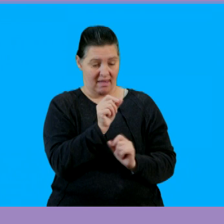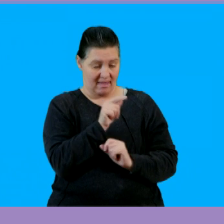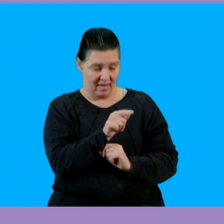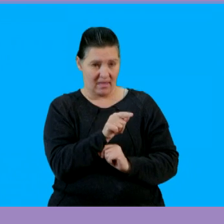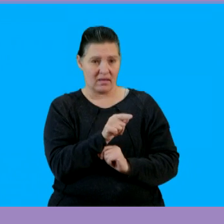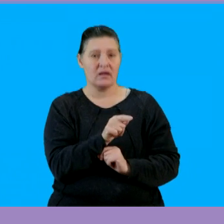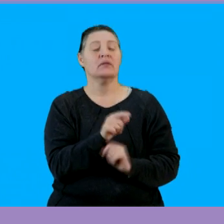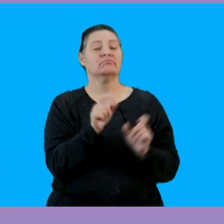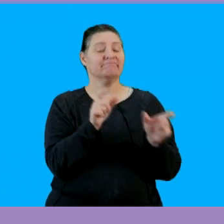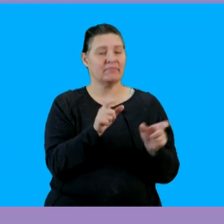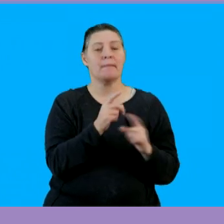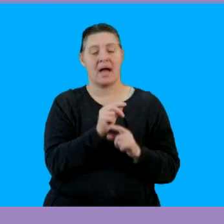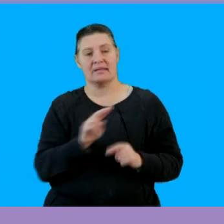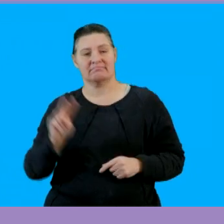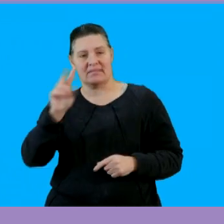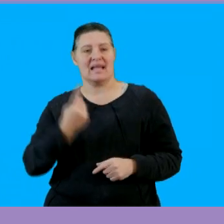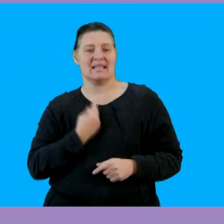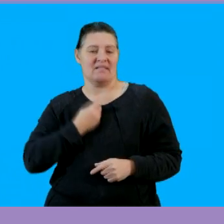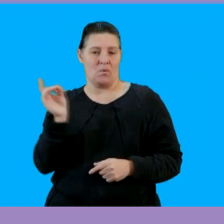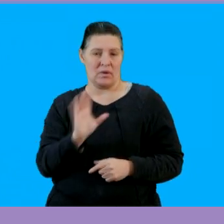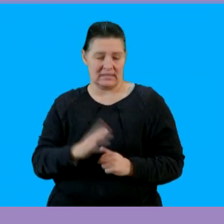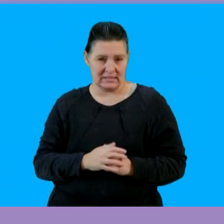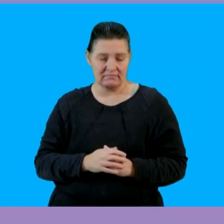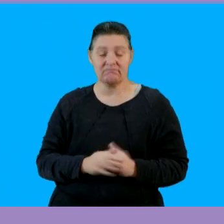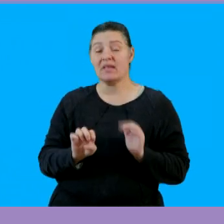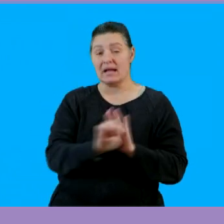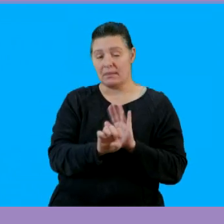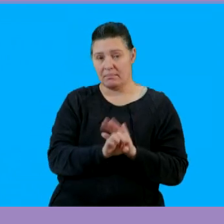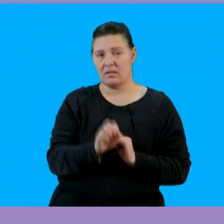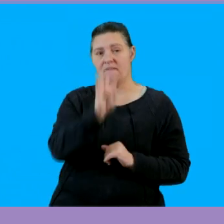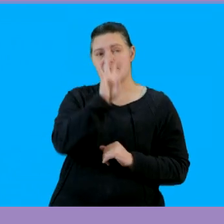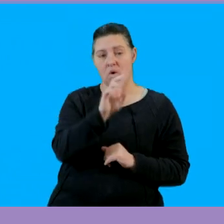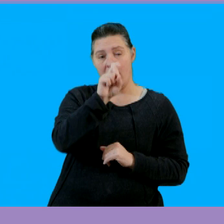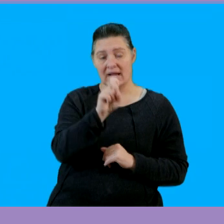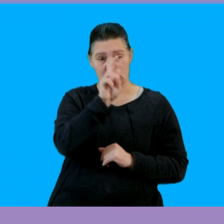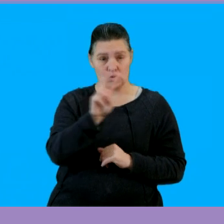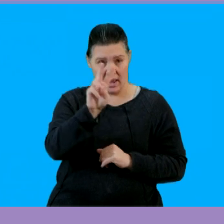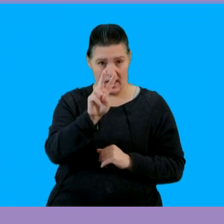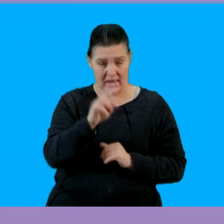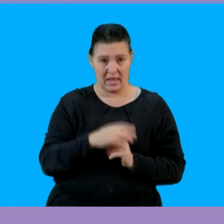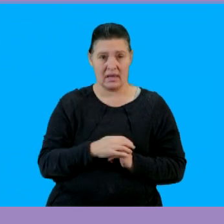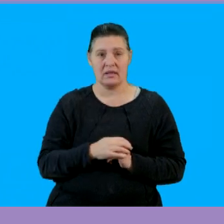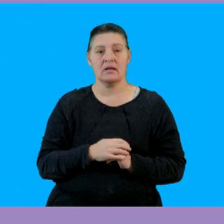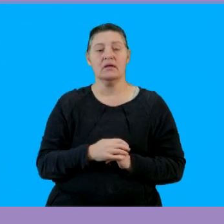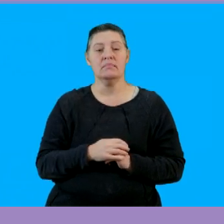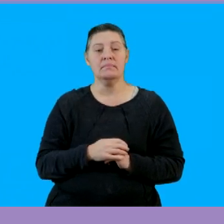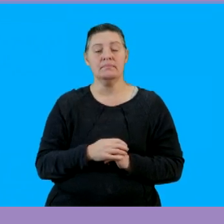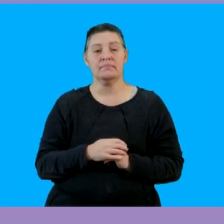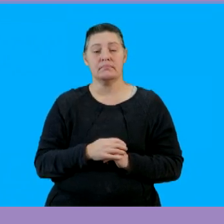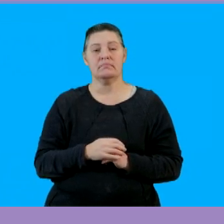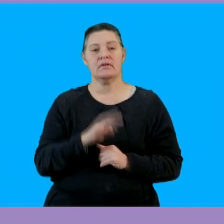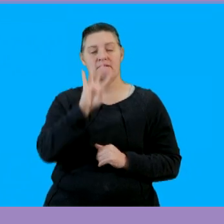number or a polynomial by itself once. An example of this is 4x squared means